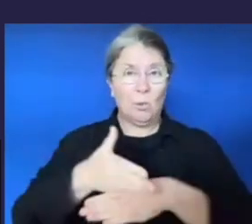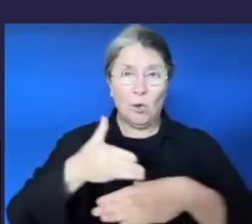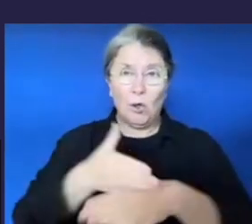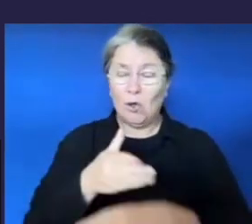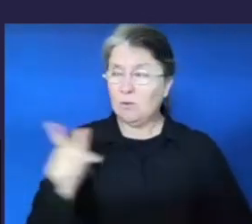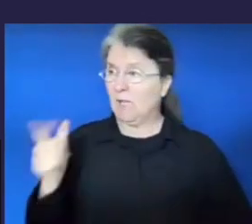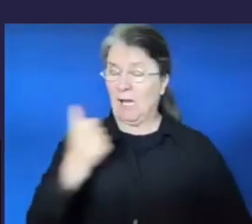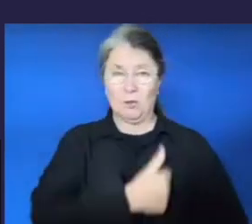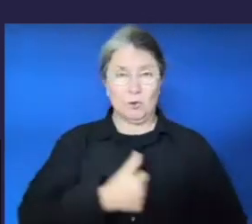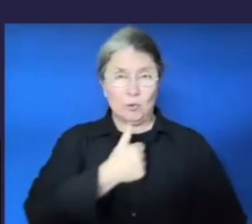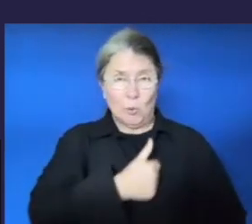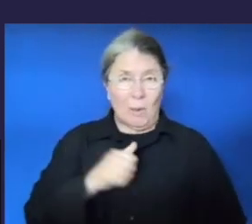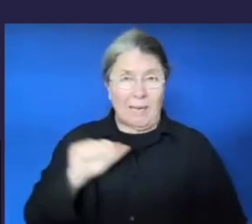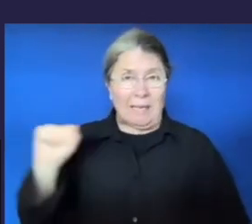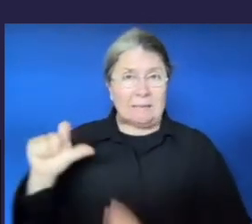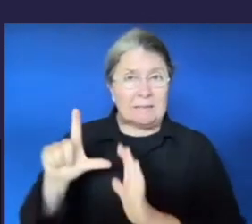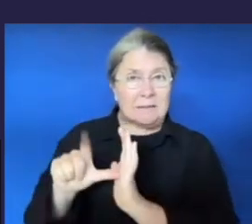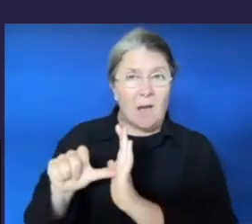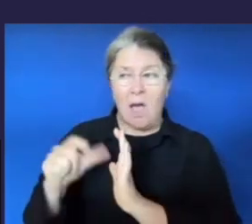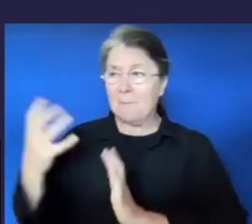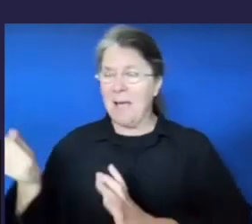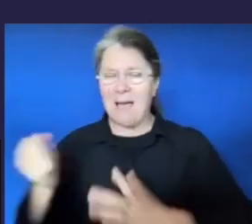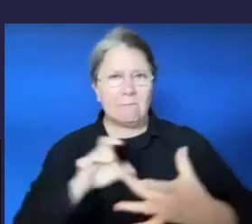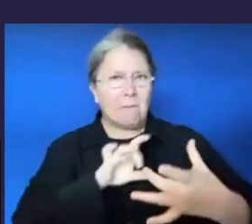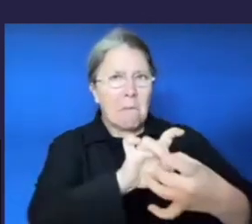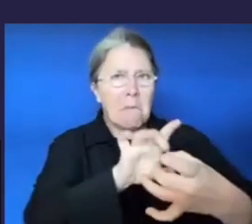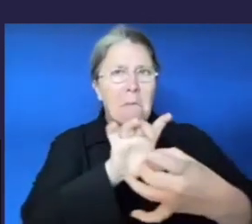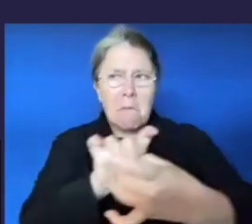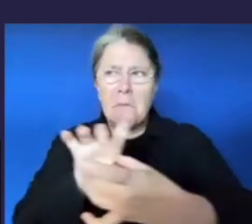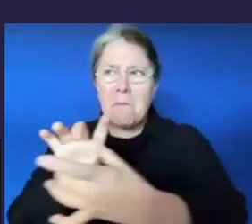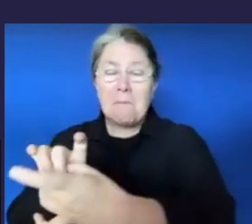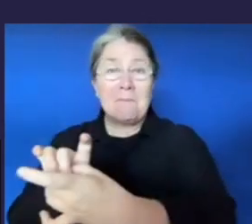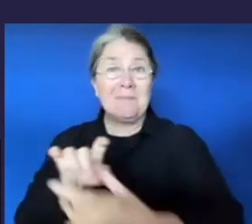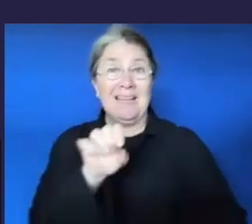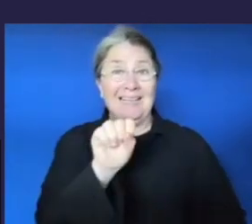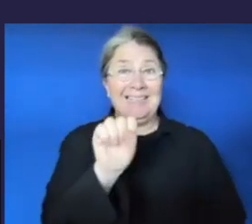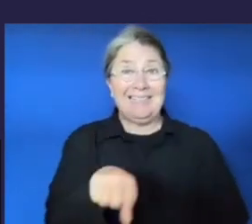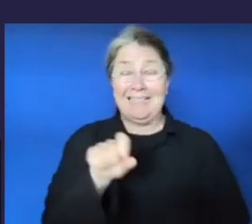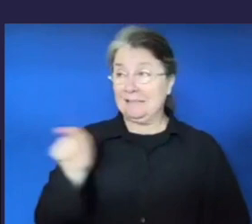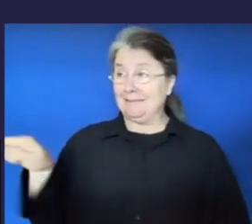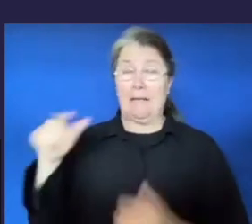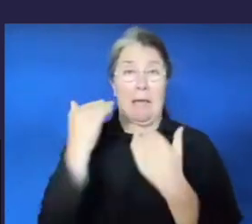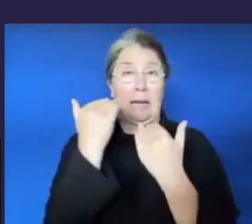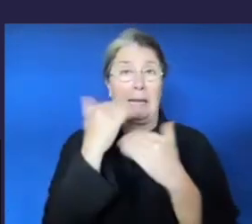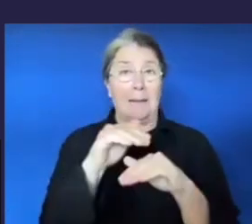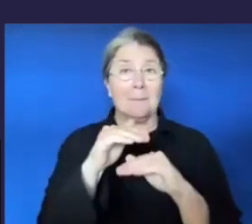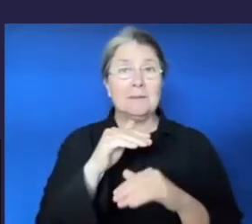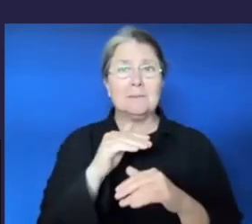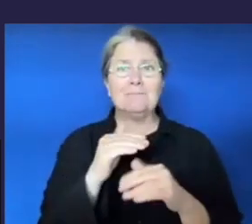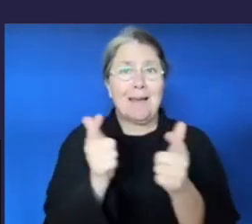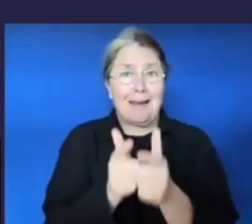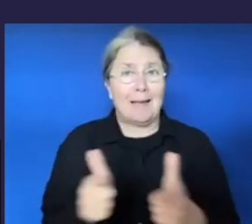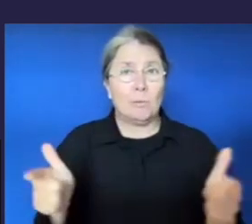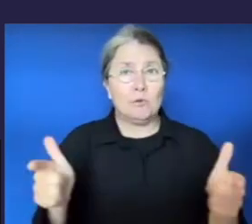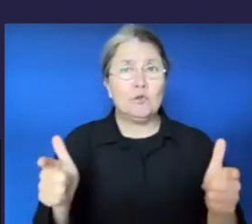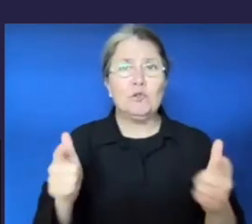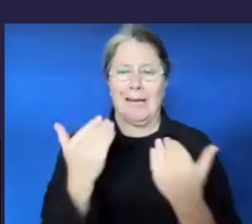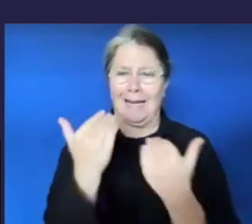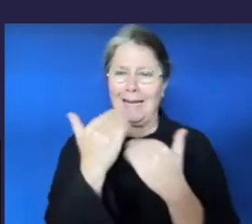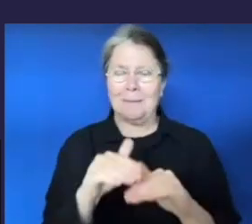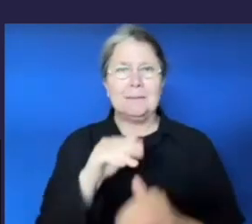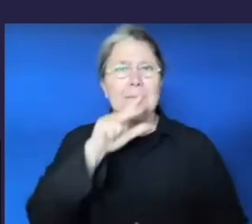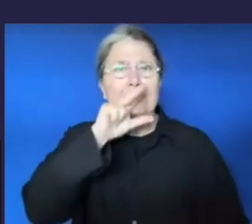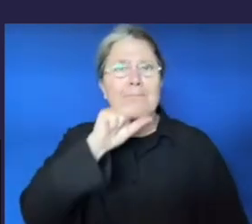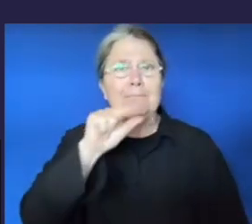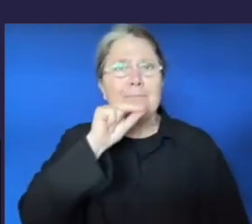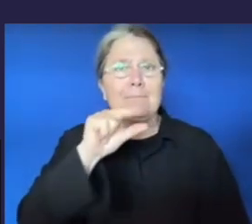connecting with the people around him. Even though he had limited vocabulary and limited articulation, it really